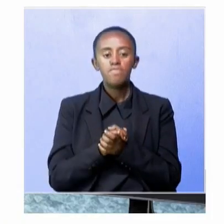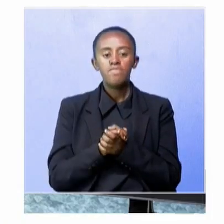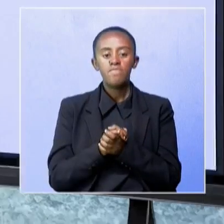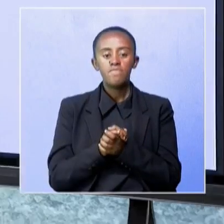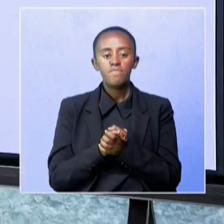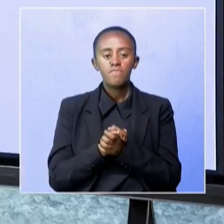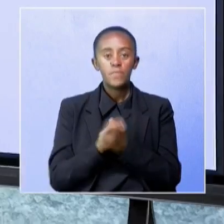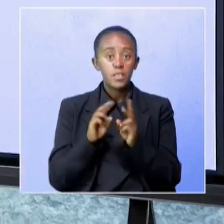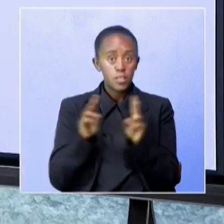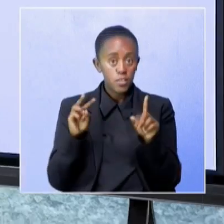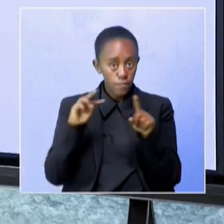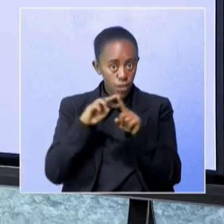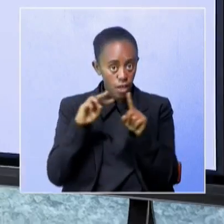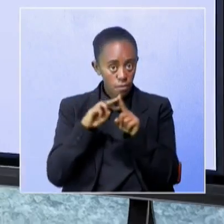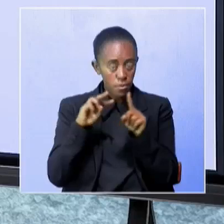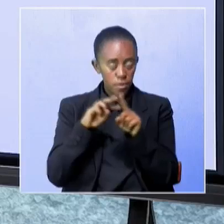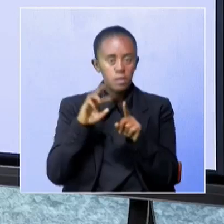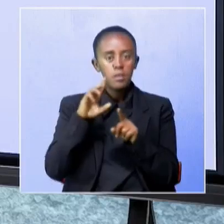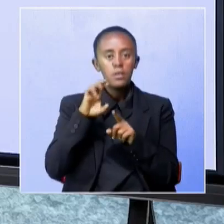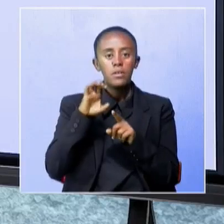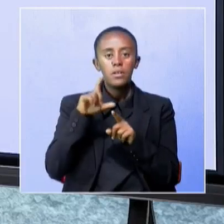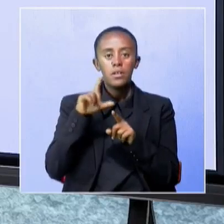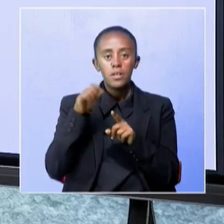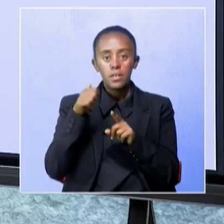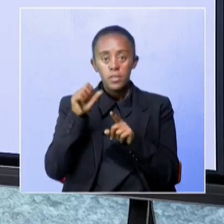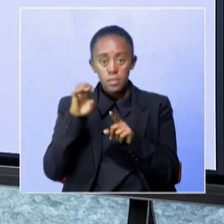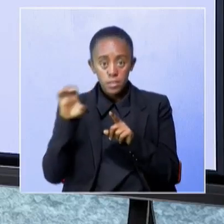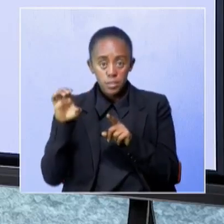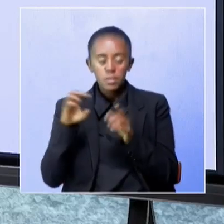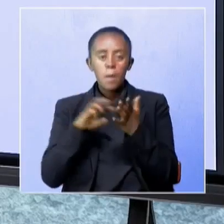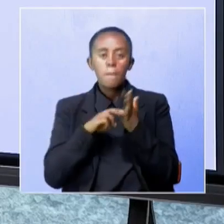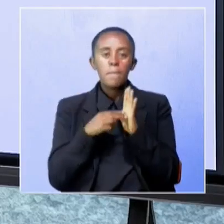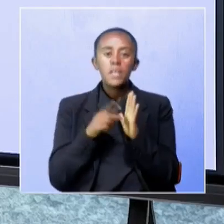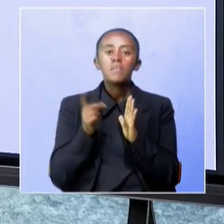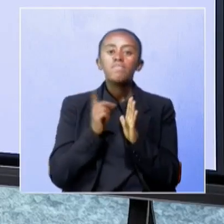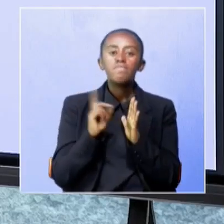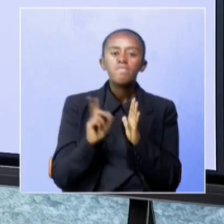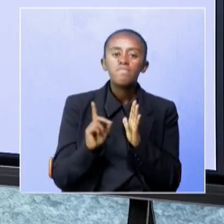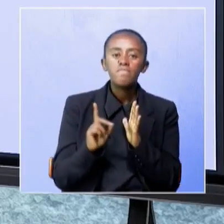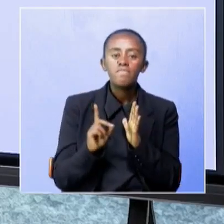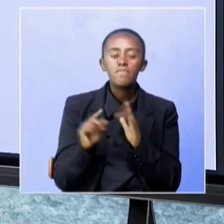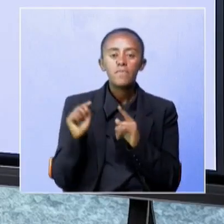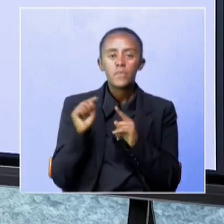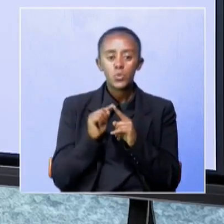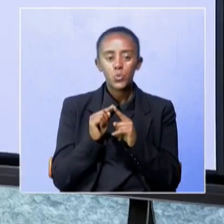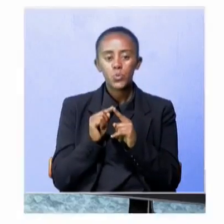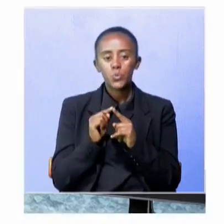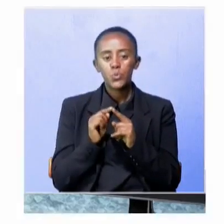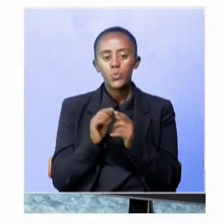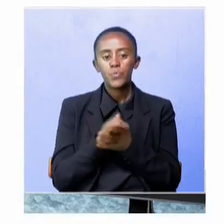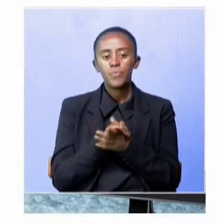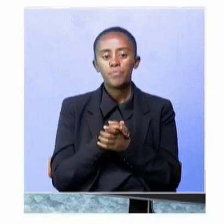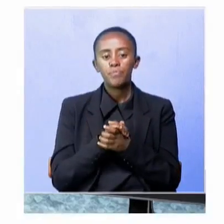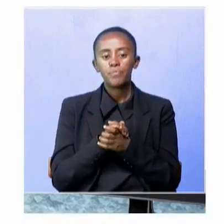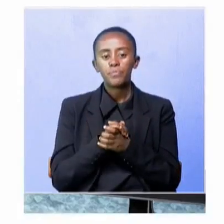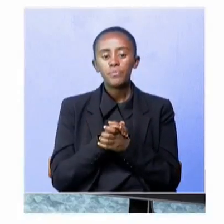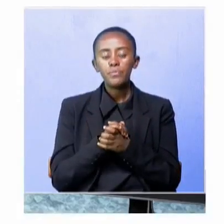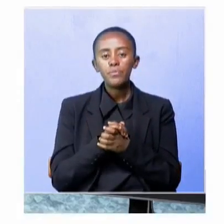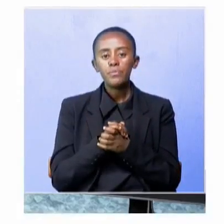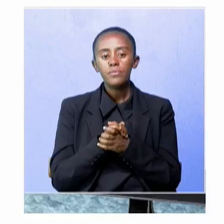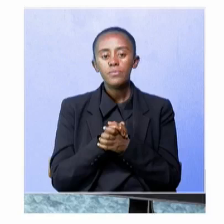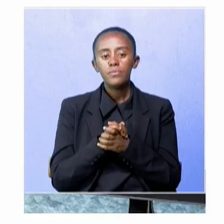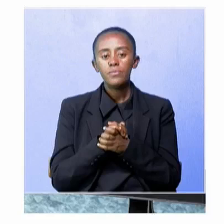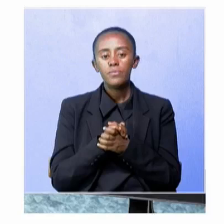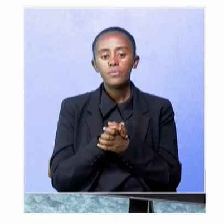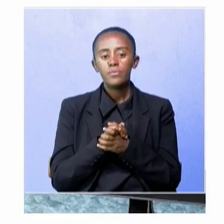This is the vocabulary that we're going to see today. Release means what? To let something